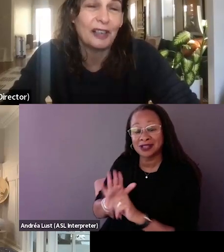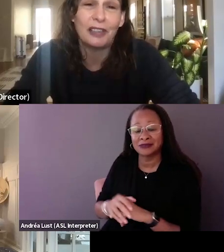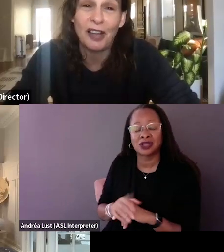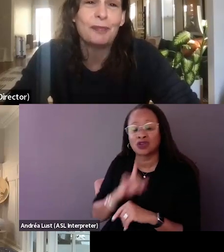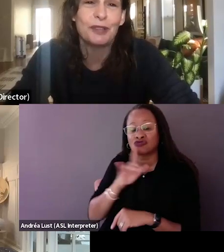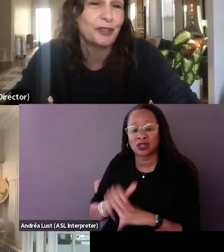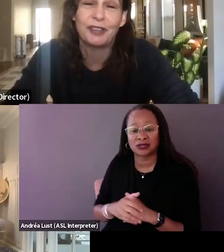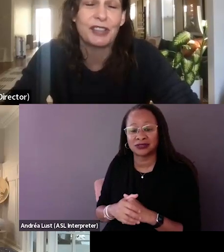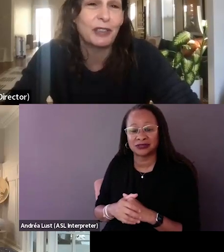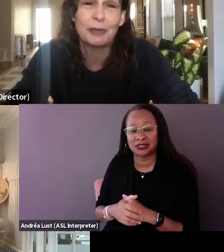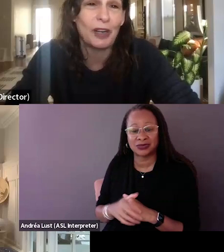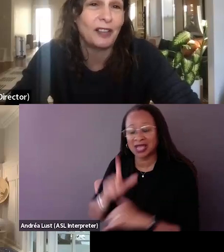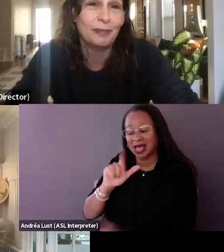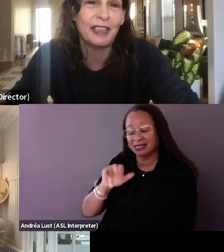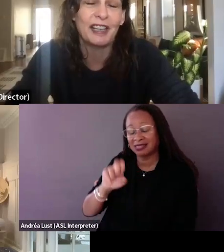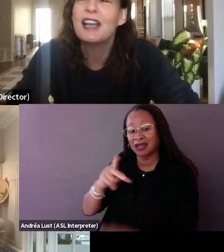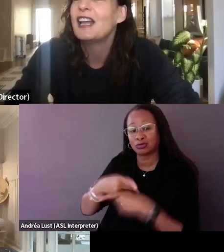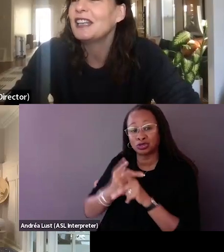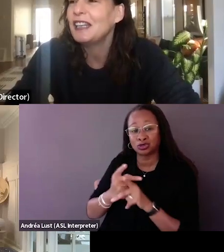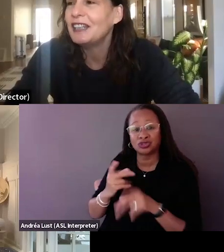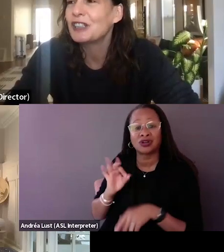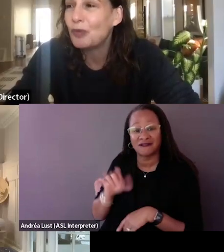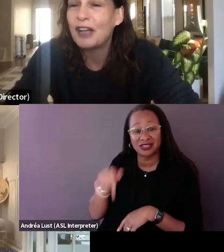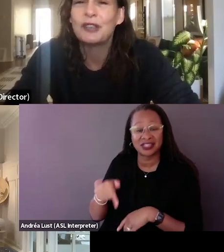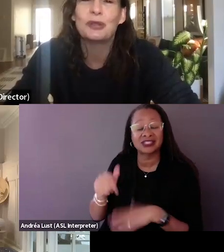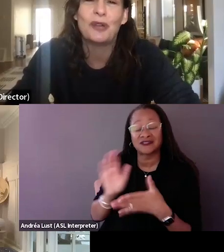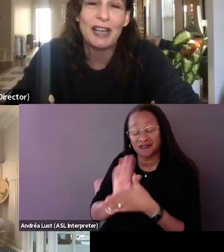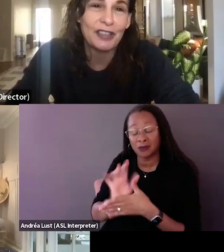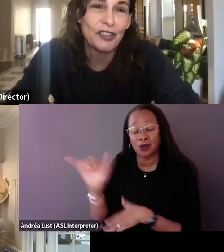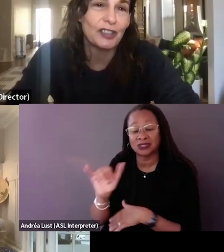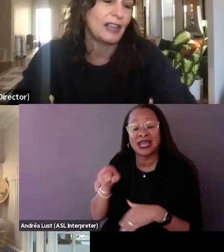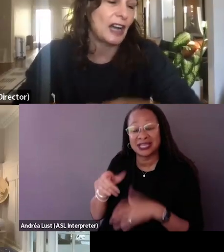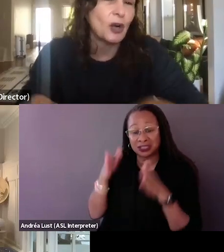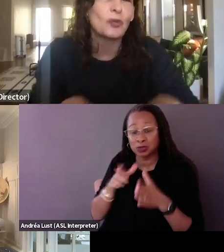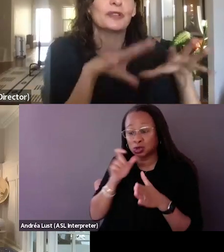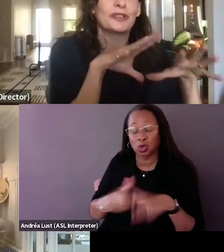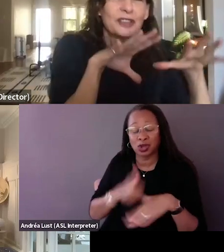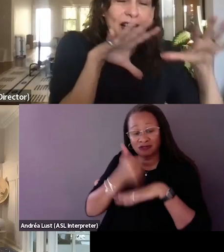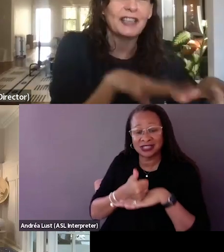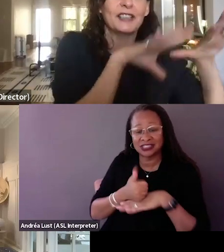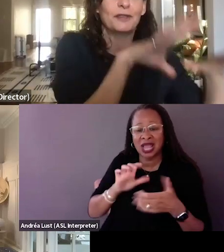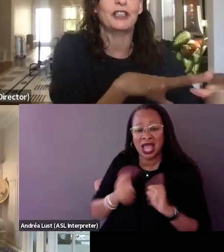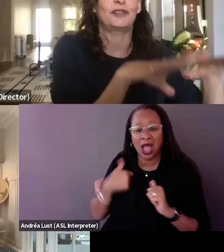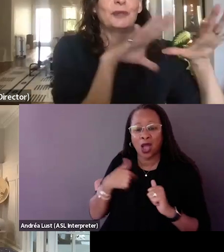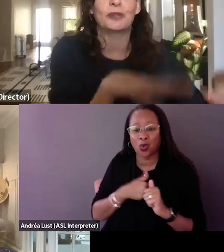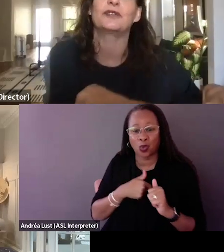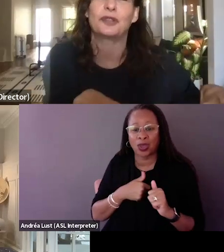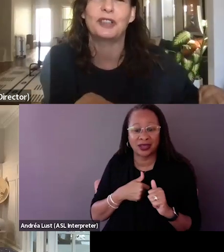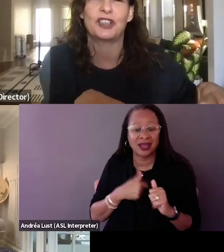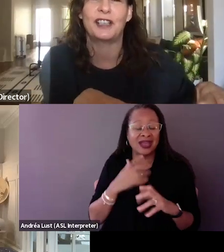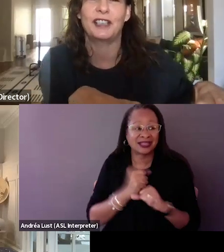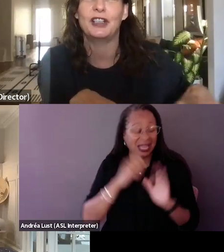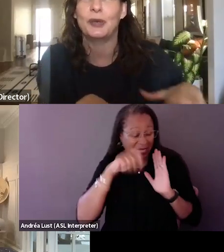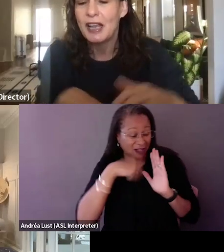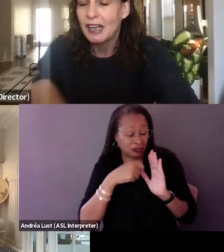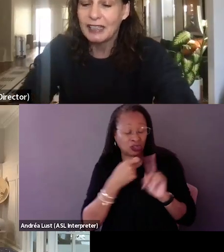a line producer on this film as well, meaning he is the one who arranged how we were getting this footage from the border of North Korea